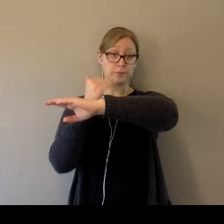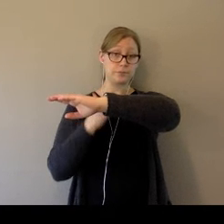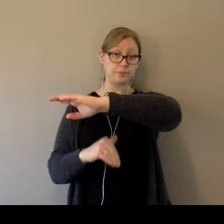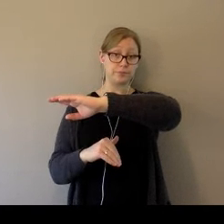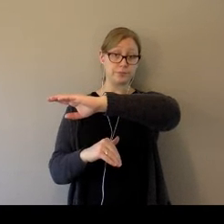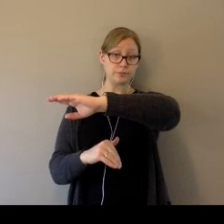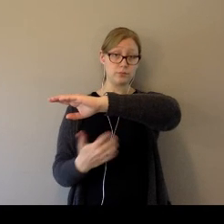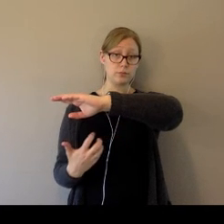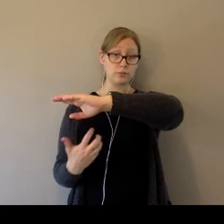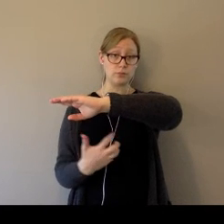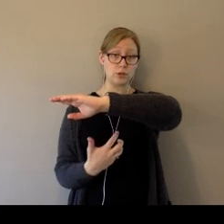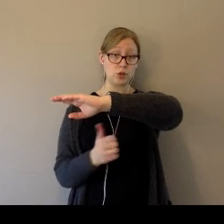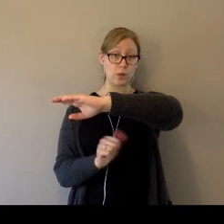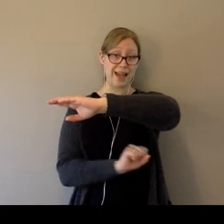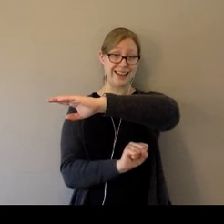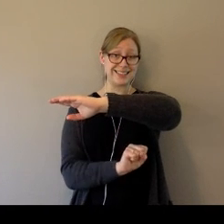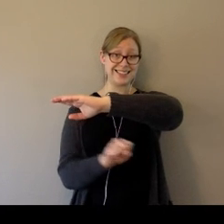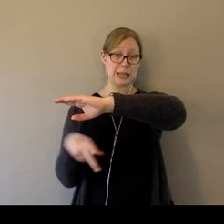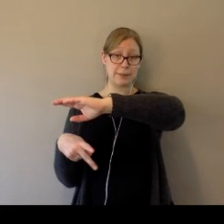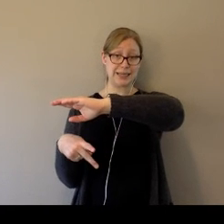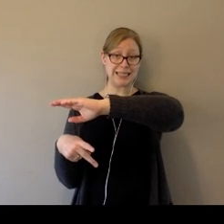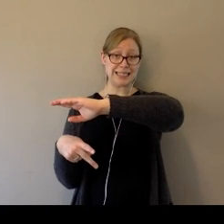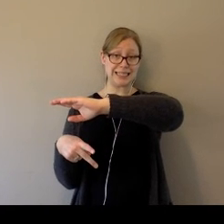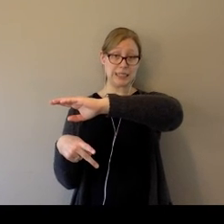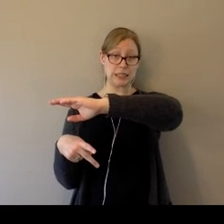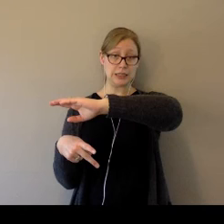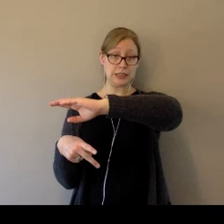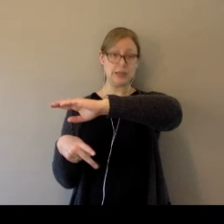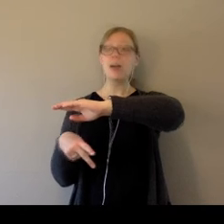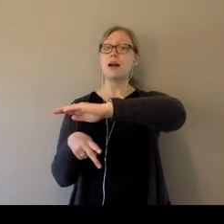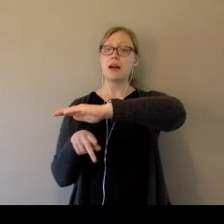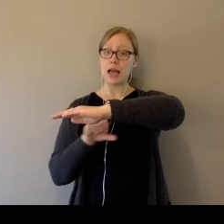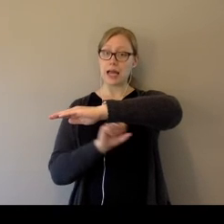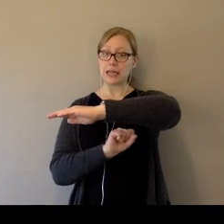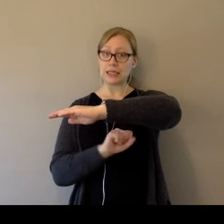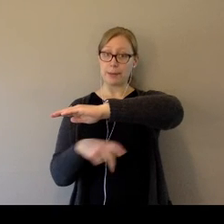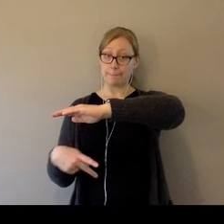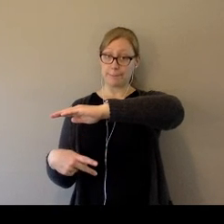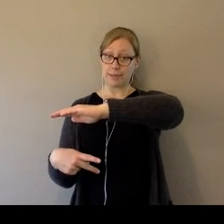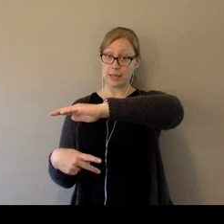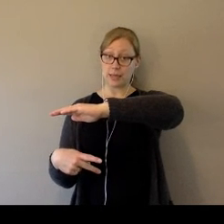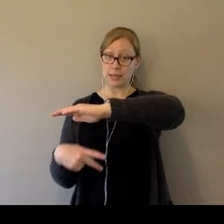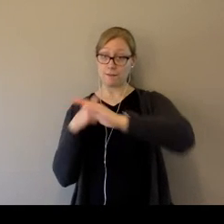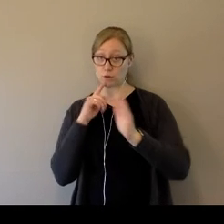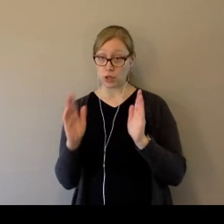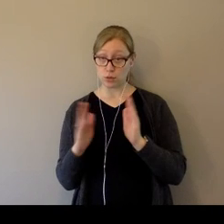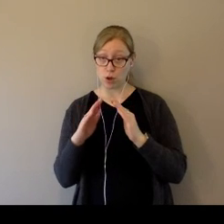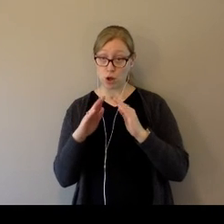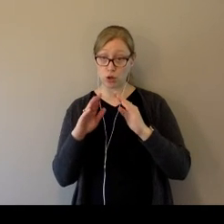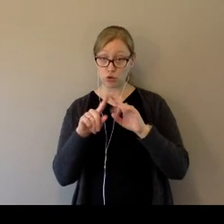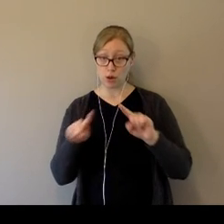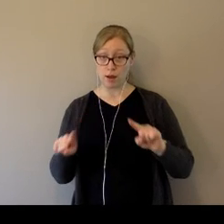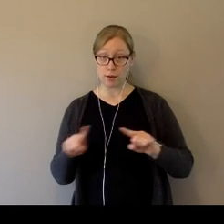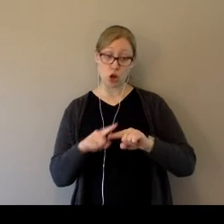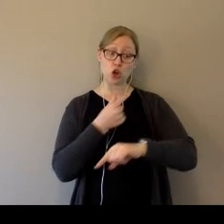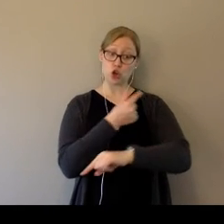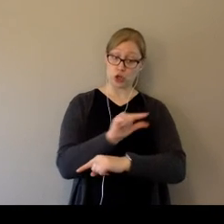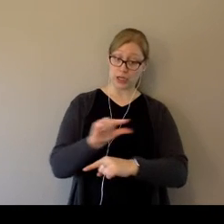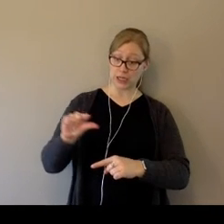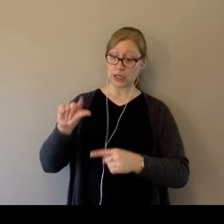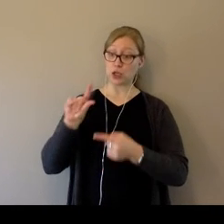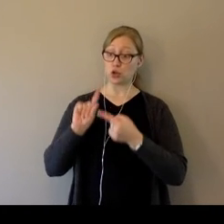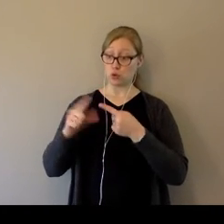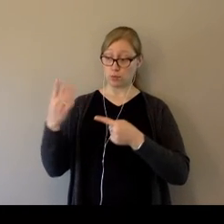going to match that with SP, and SP in the smaller triangle going from green to blue is